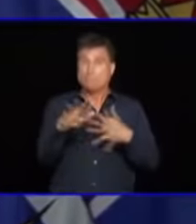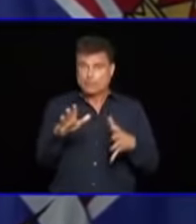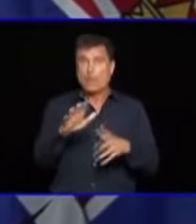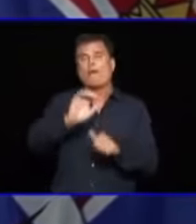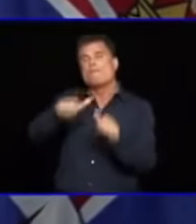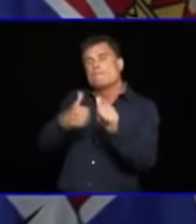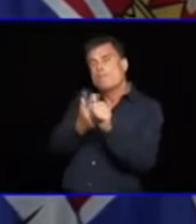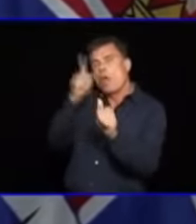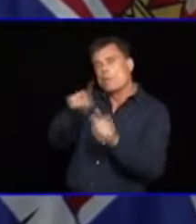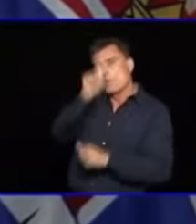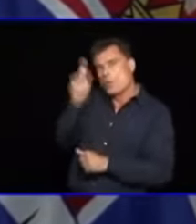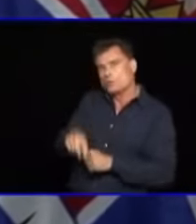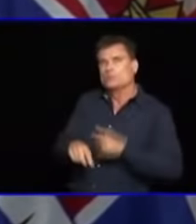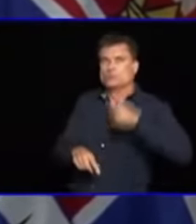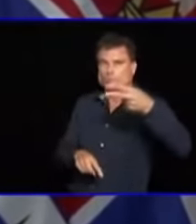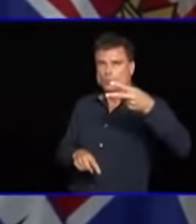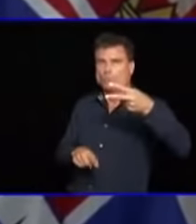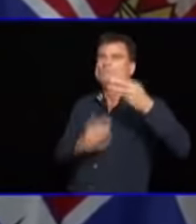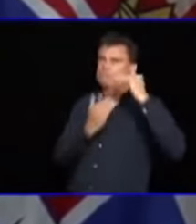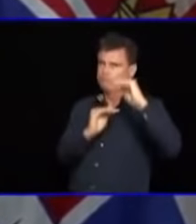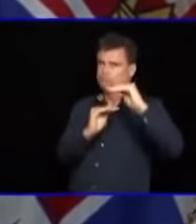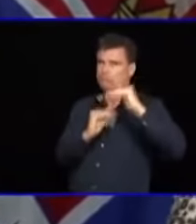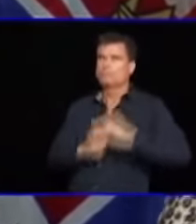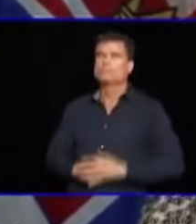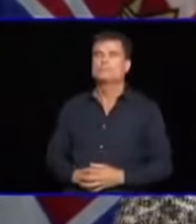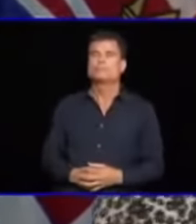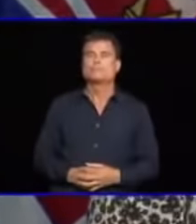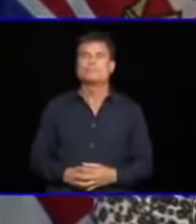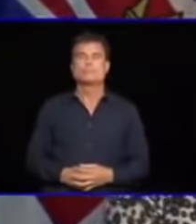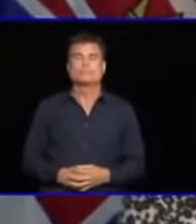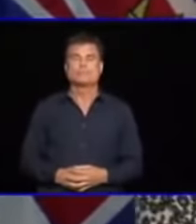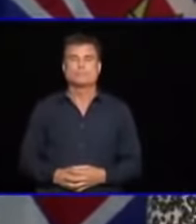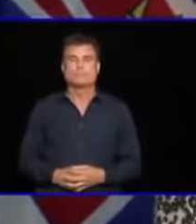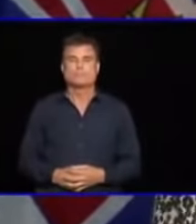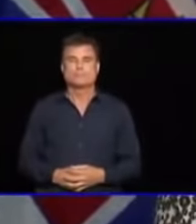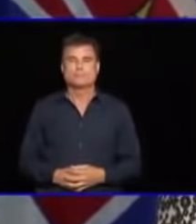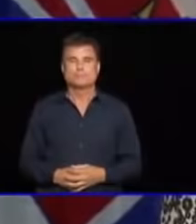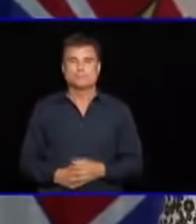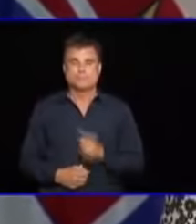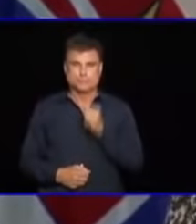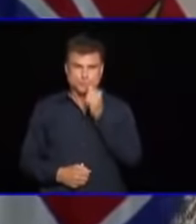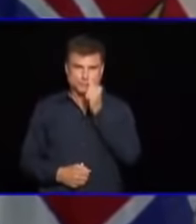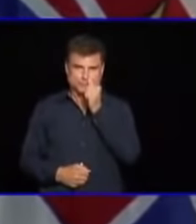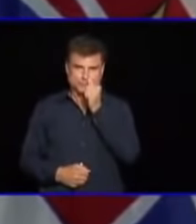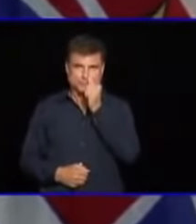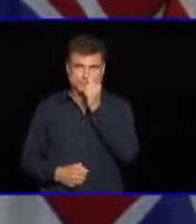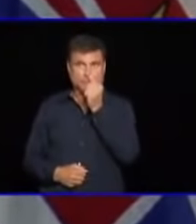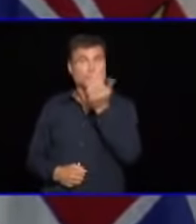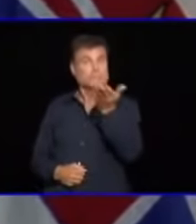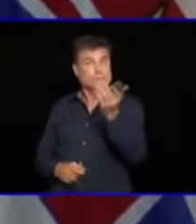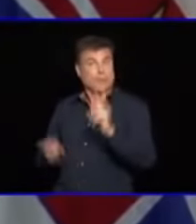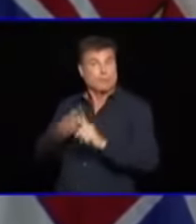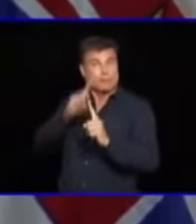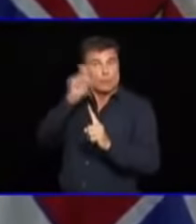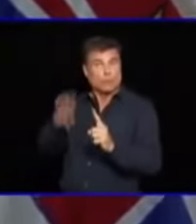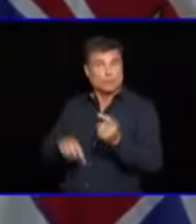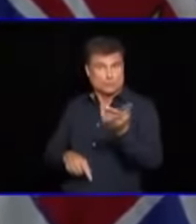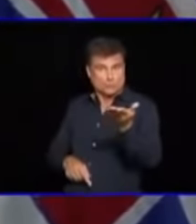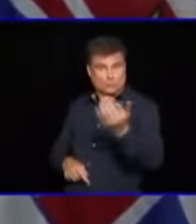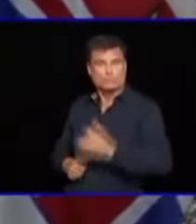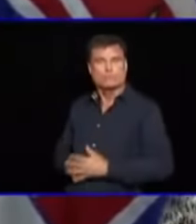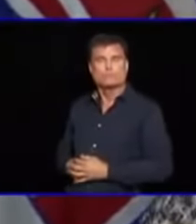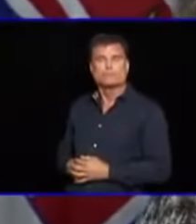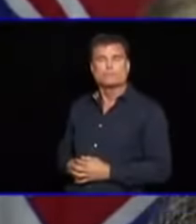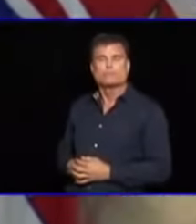will be taking one question and one follow-up this afternoon. Also, please do not mute your phones. You will not be audible until I call your name. We begin today